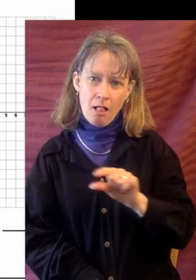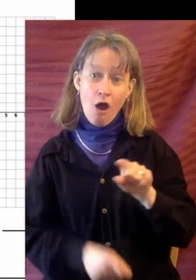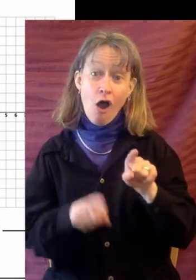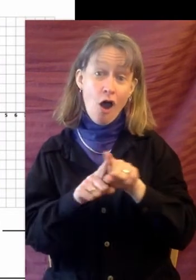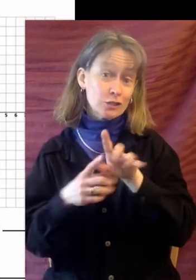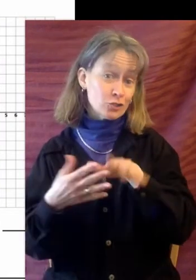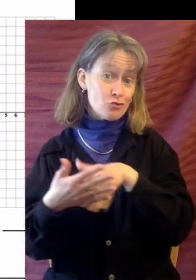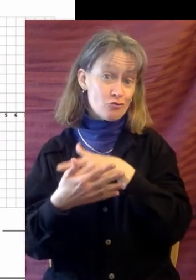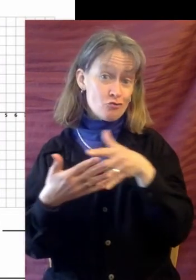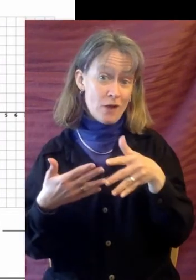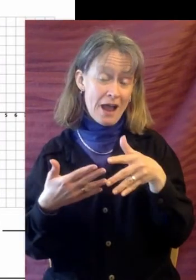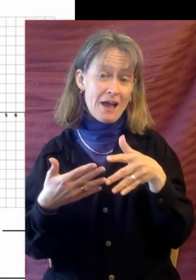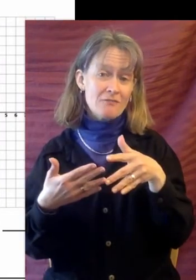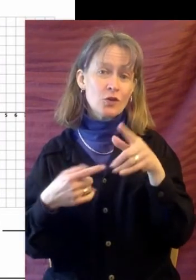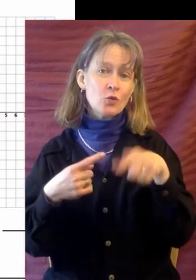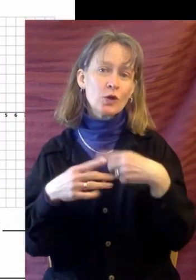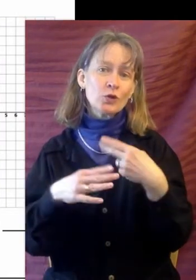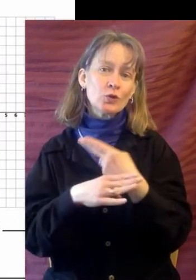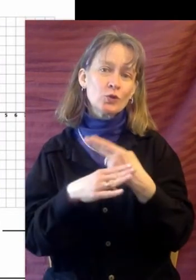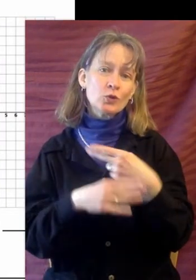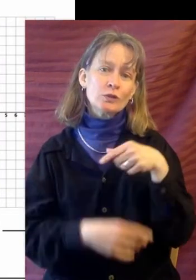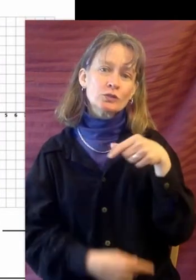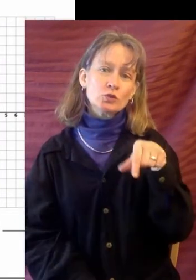a quadratic function.